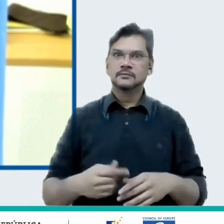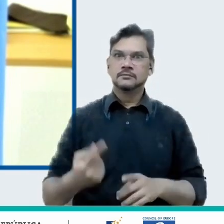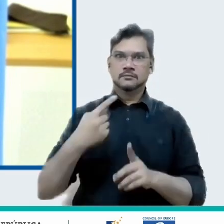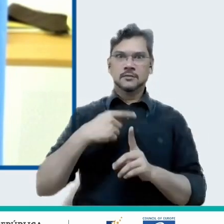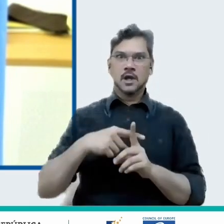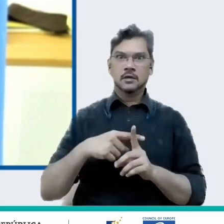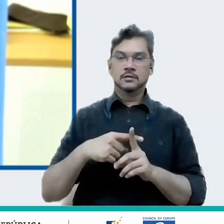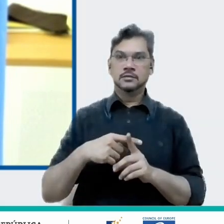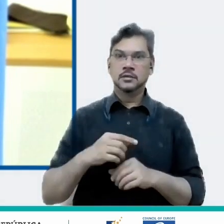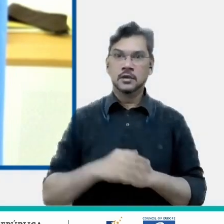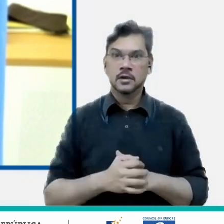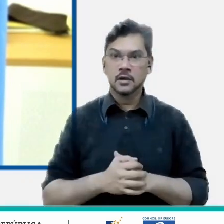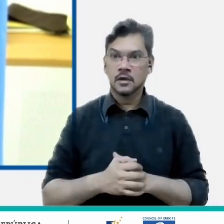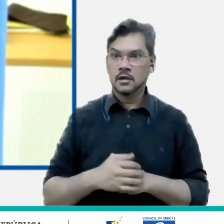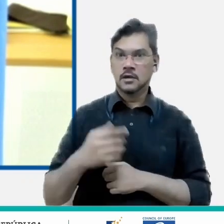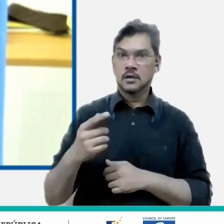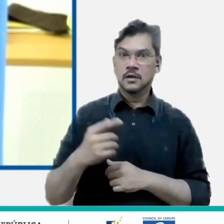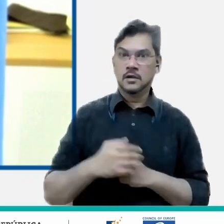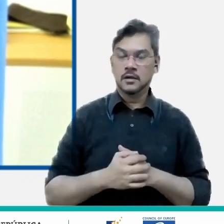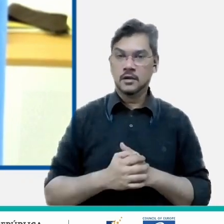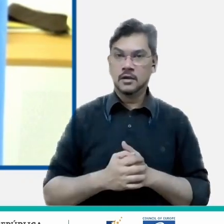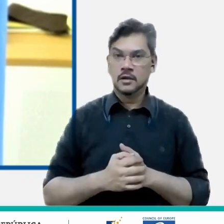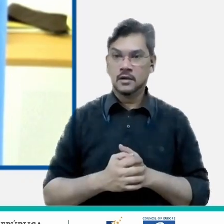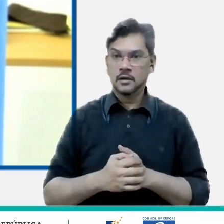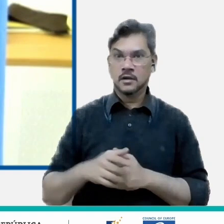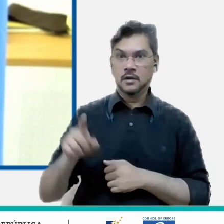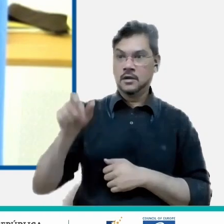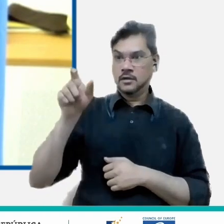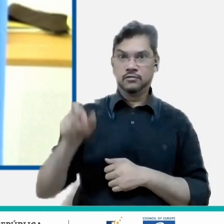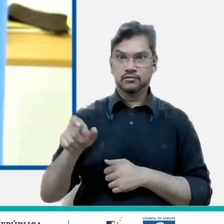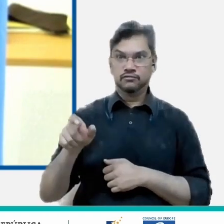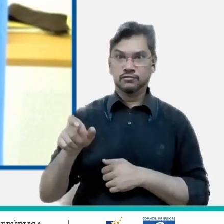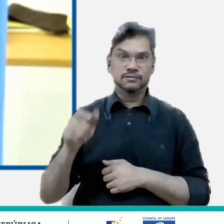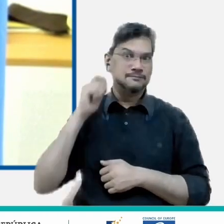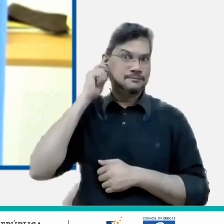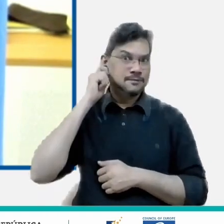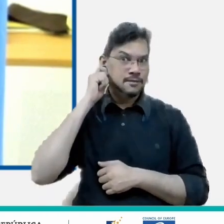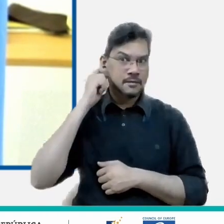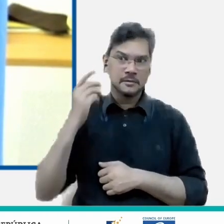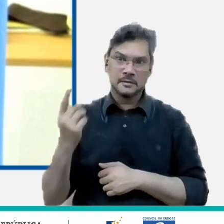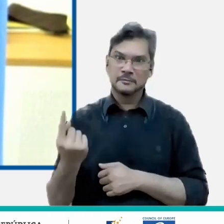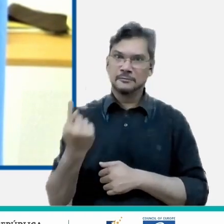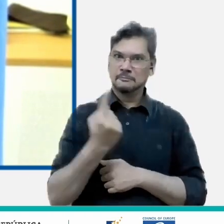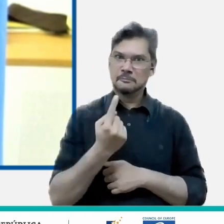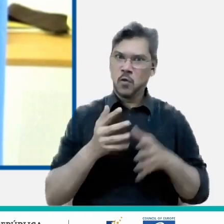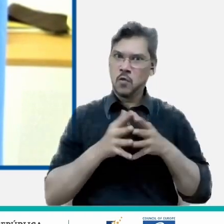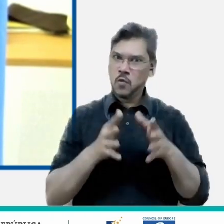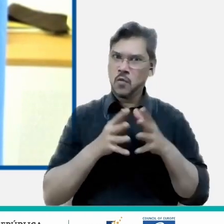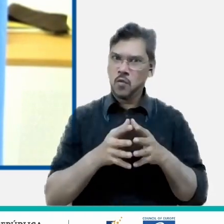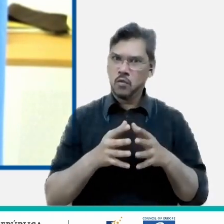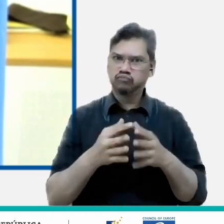Armenia. We really believe that this roadmap is an important step towards accelerating the implementation of the Sendai